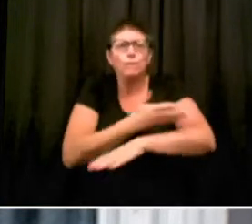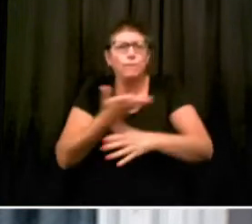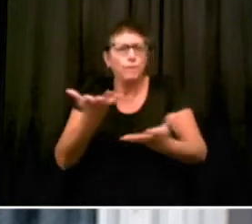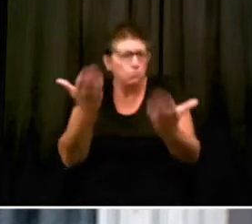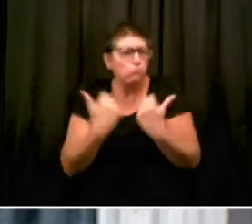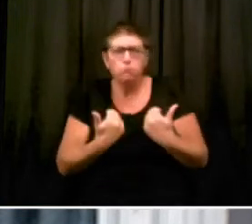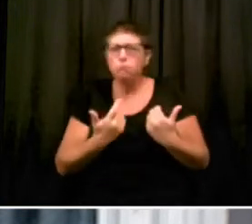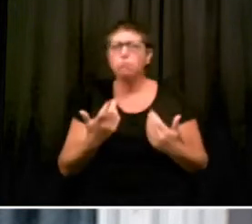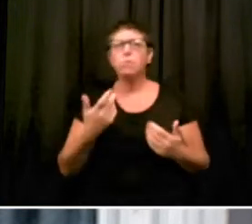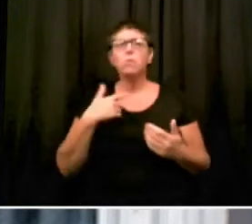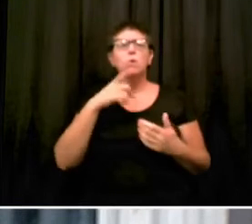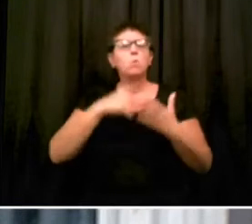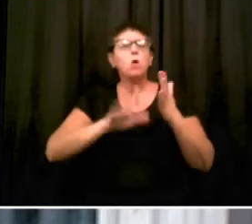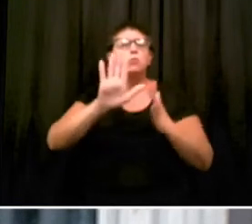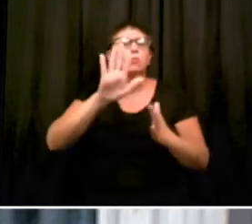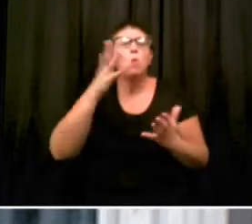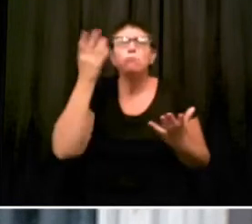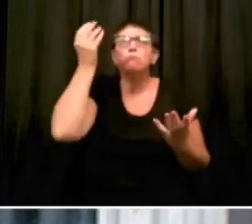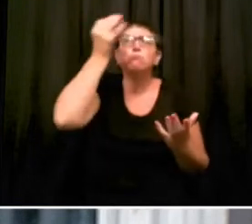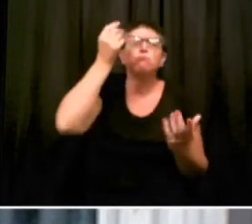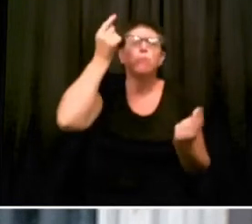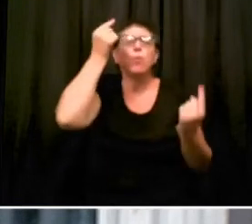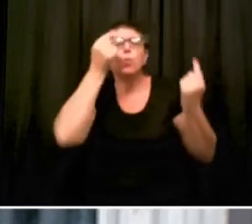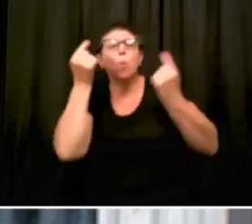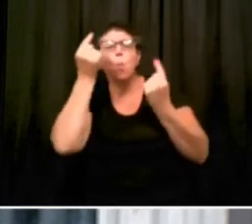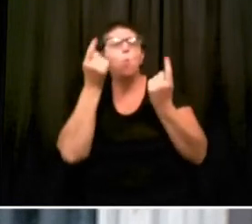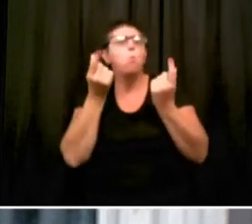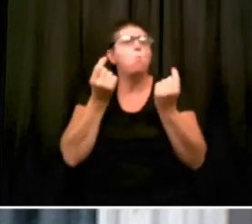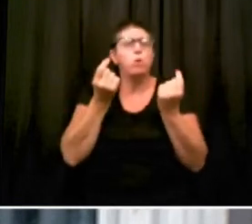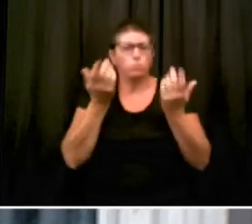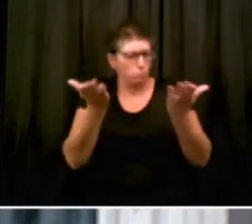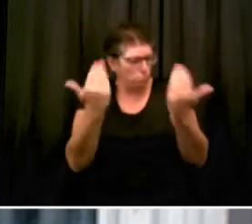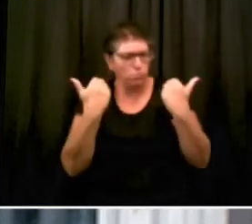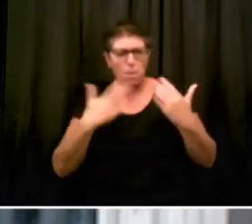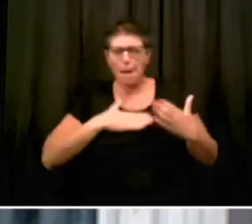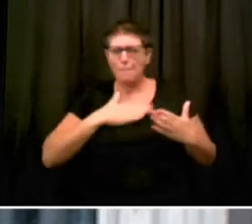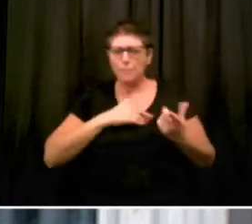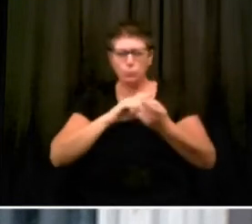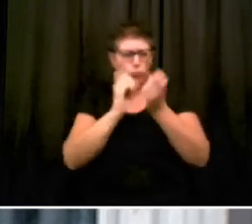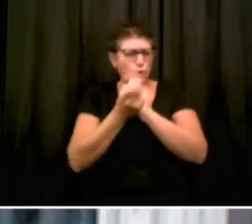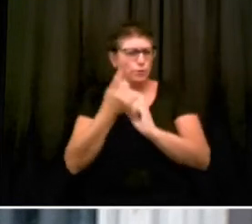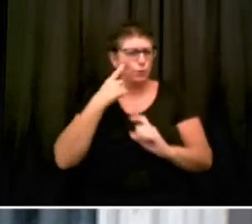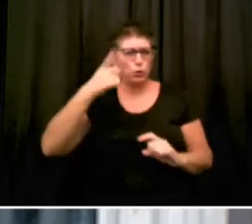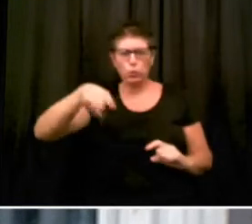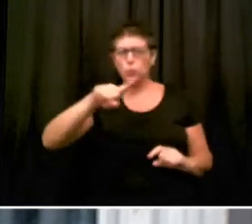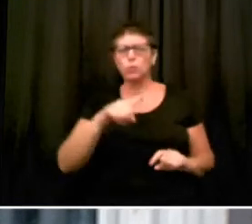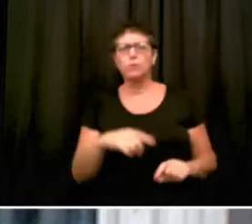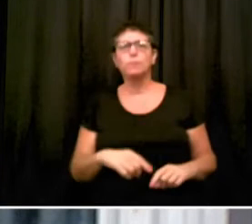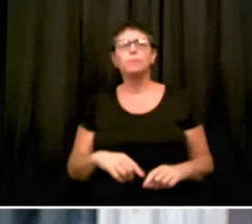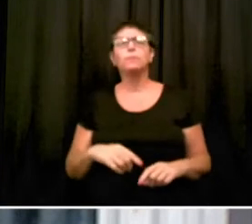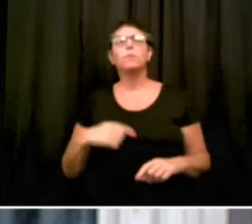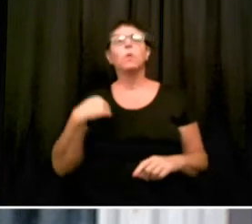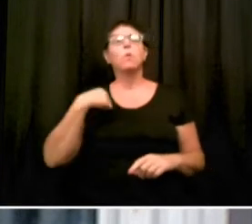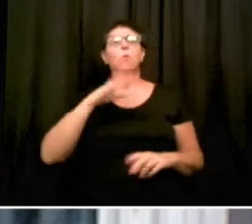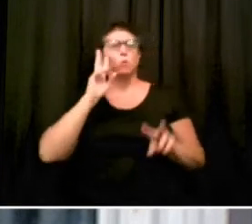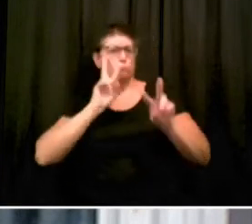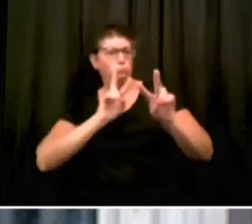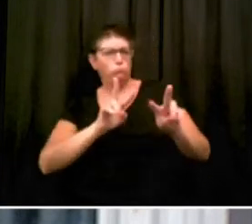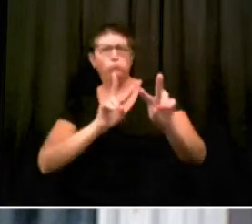their perspective? And hearing is the key word there. We anticipate taking those results in. We've already consulted